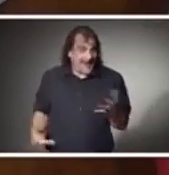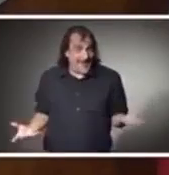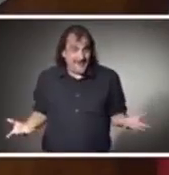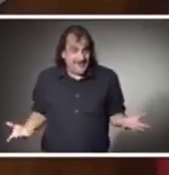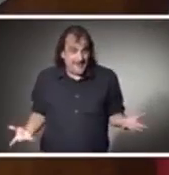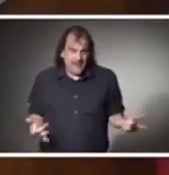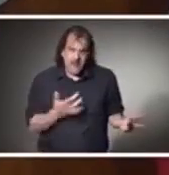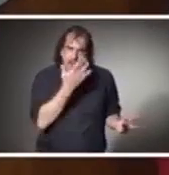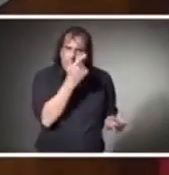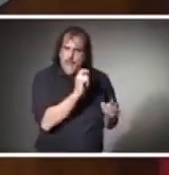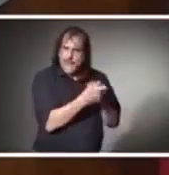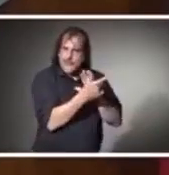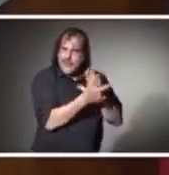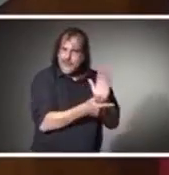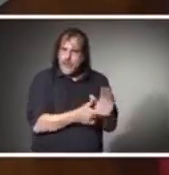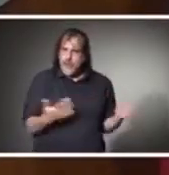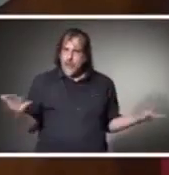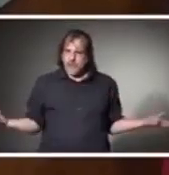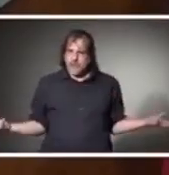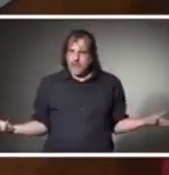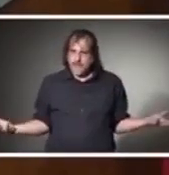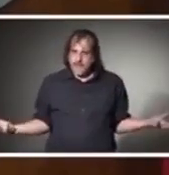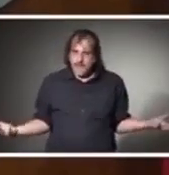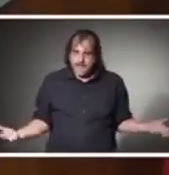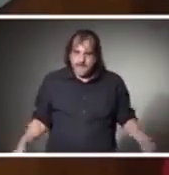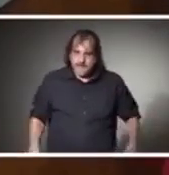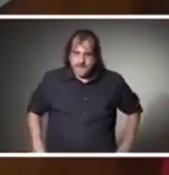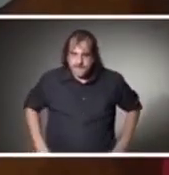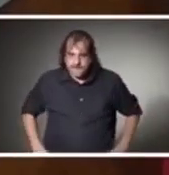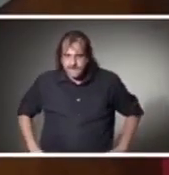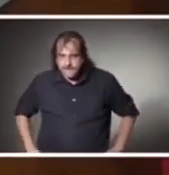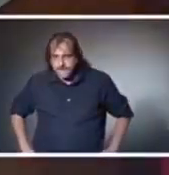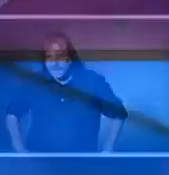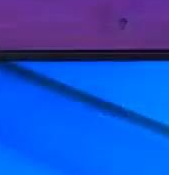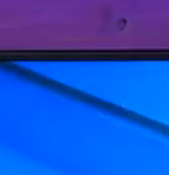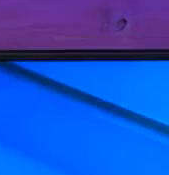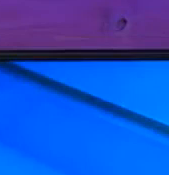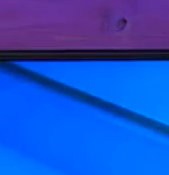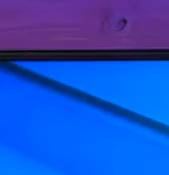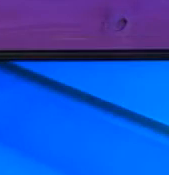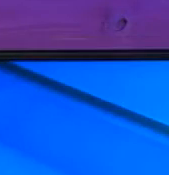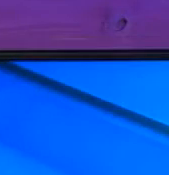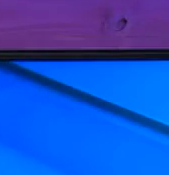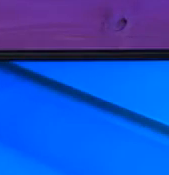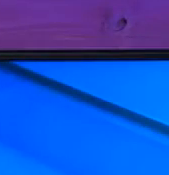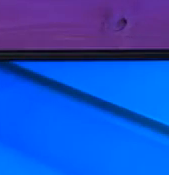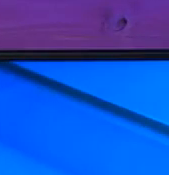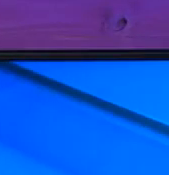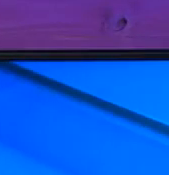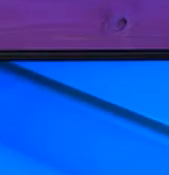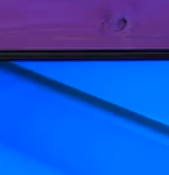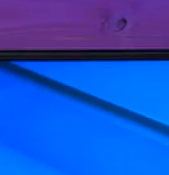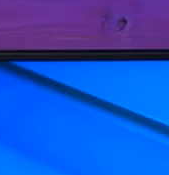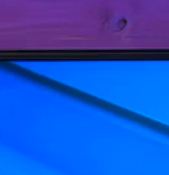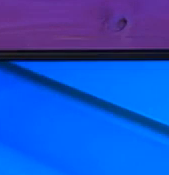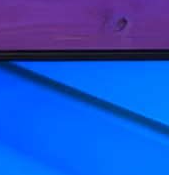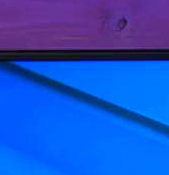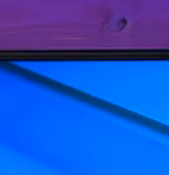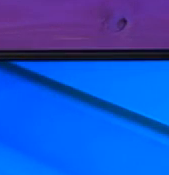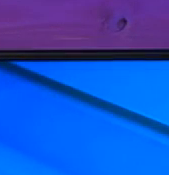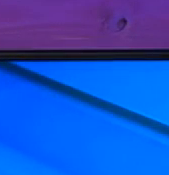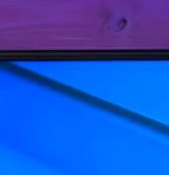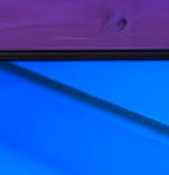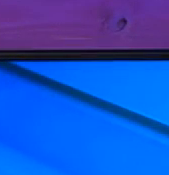then why are we changing the law? Courtney Ann Jackson, WCBI News. The bill now goes to the governor. If he vetoes